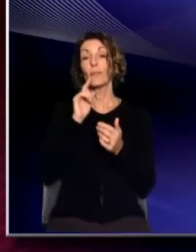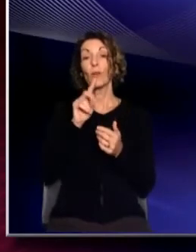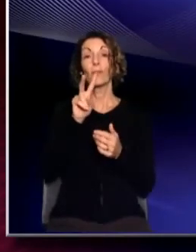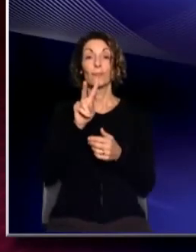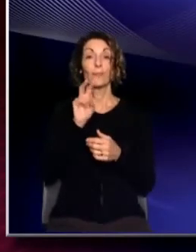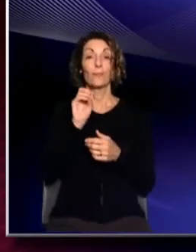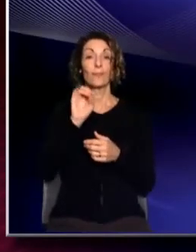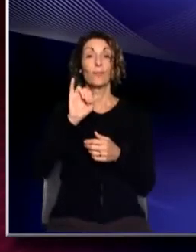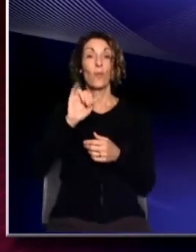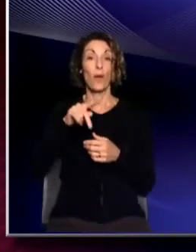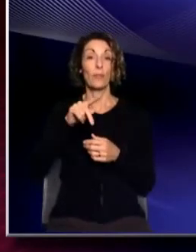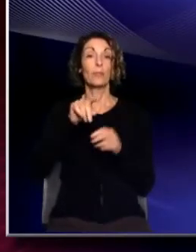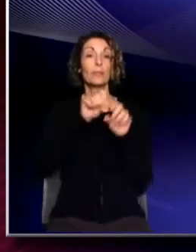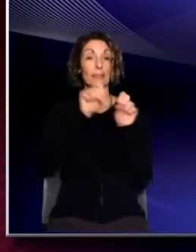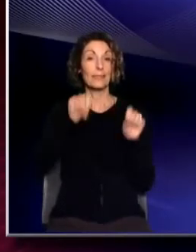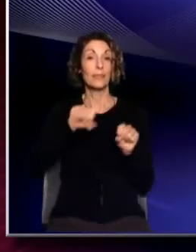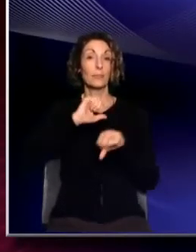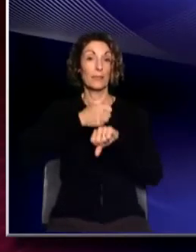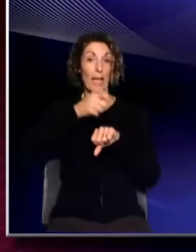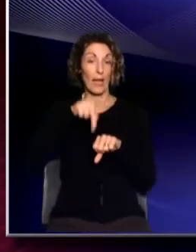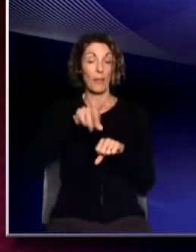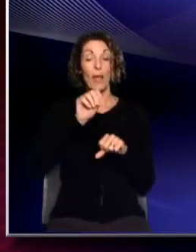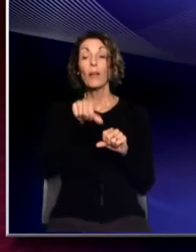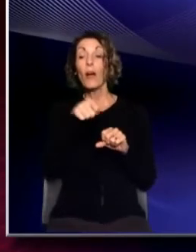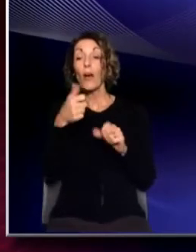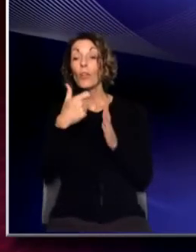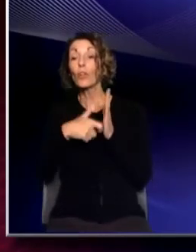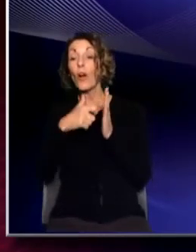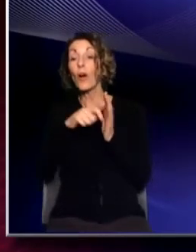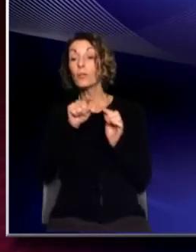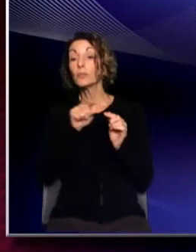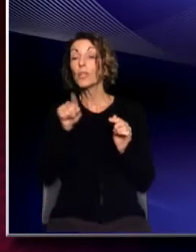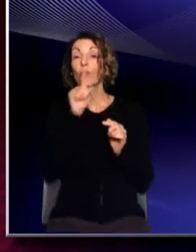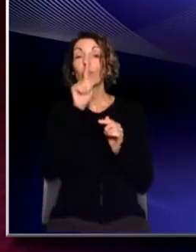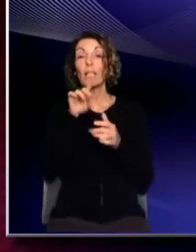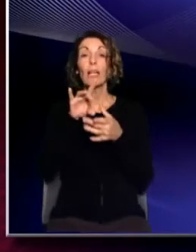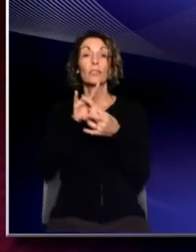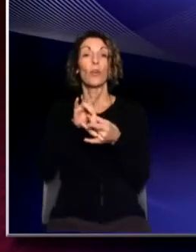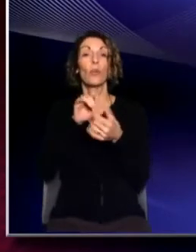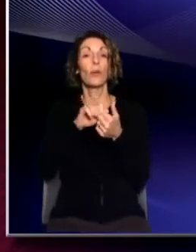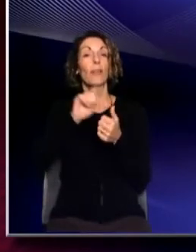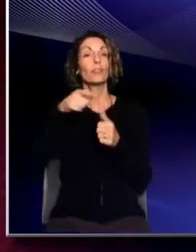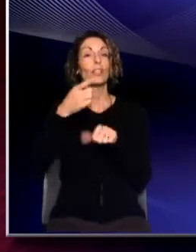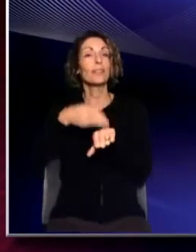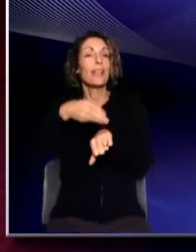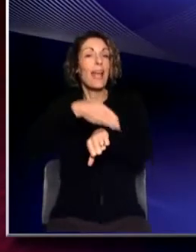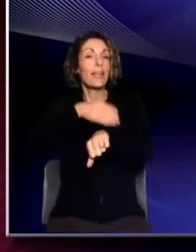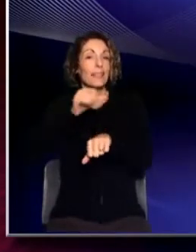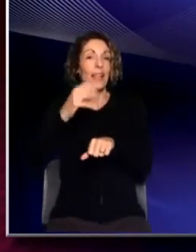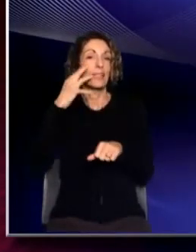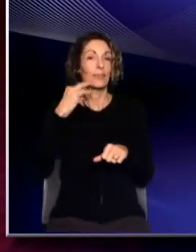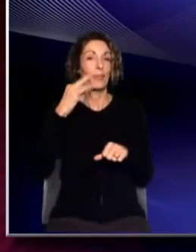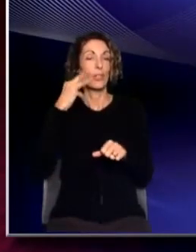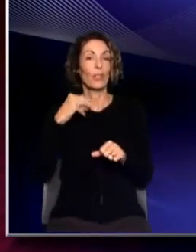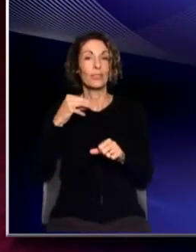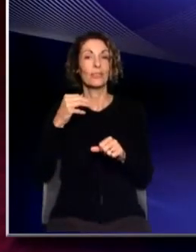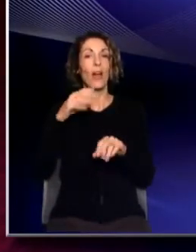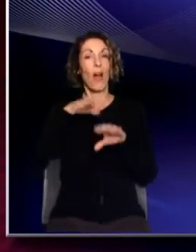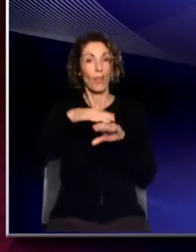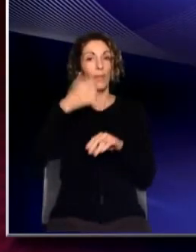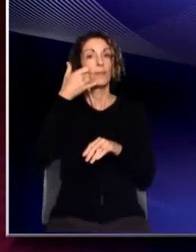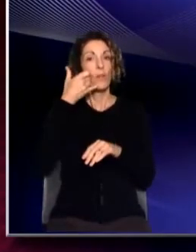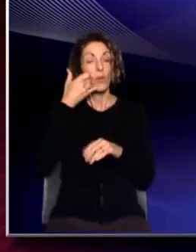system setup. The other cost really is associated with just enhancing the experience over the